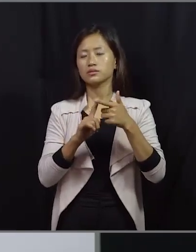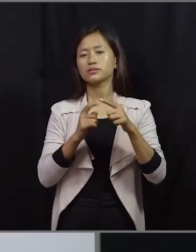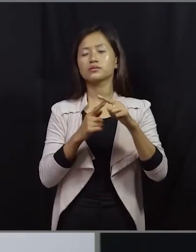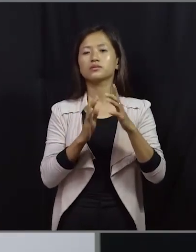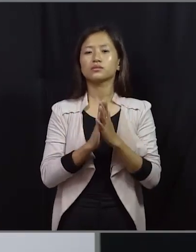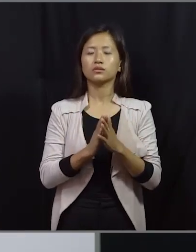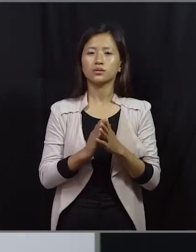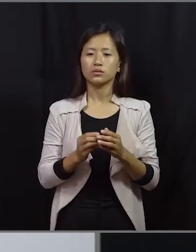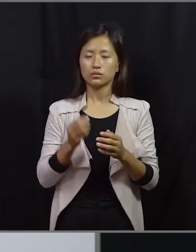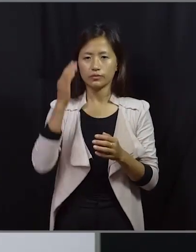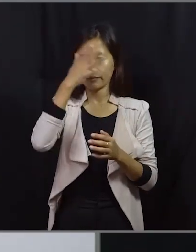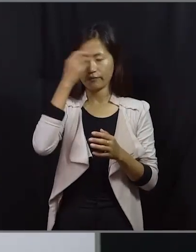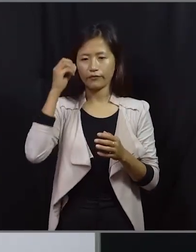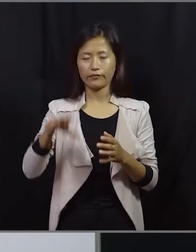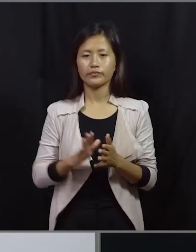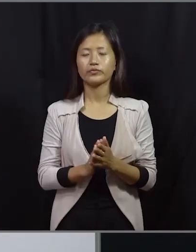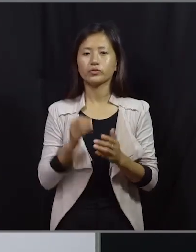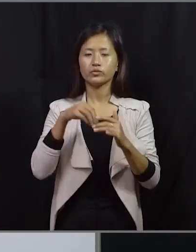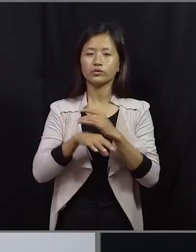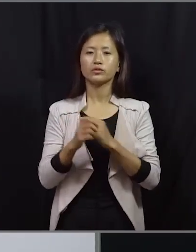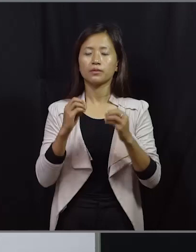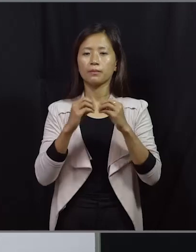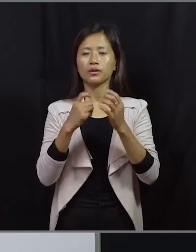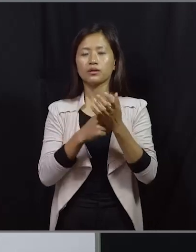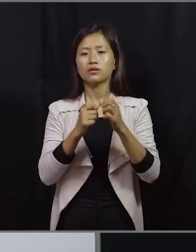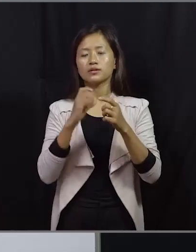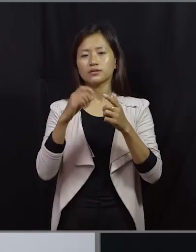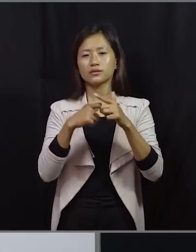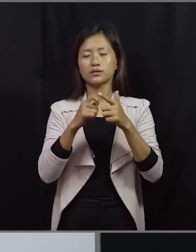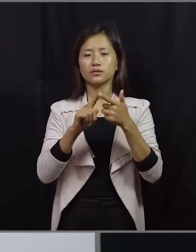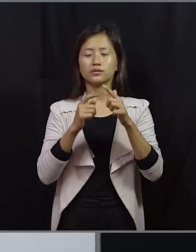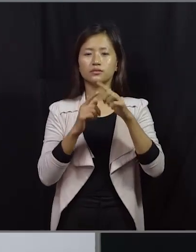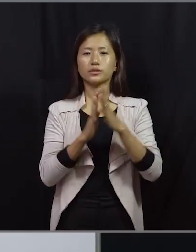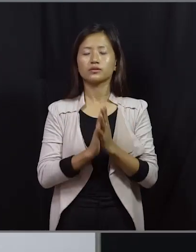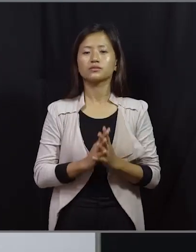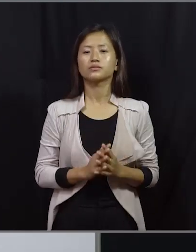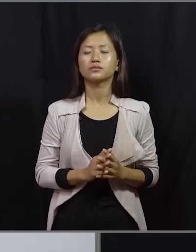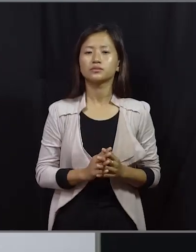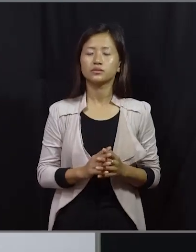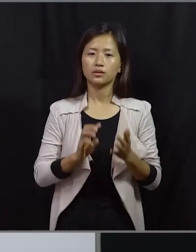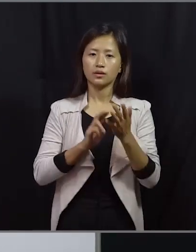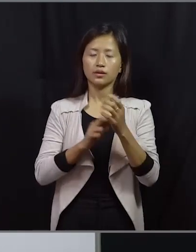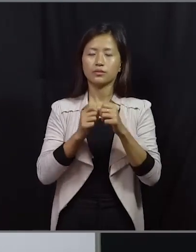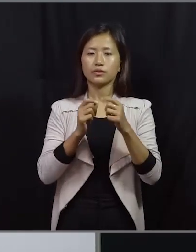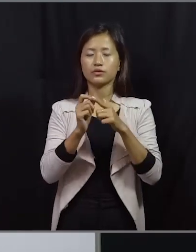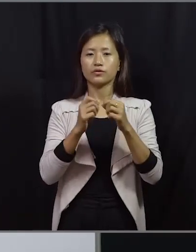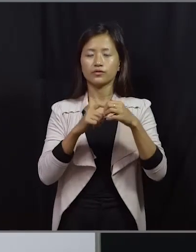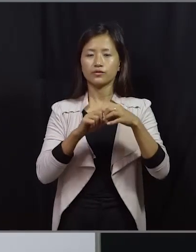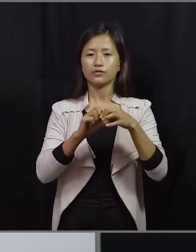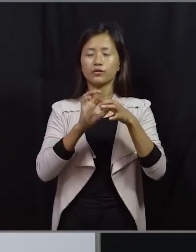to put the brackets and also the commas in between. And here how many we have? N of P of A is